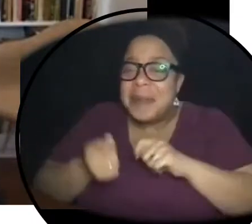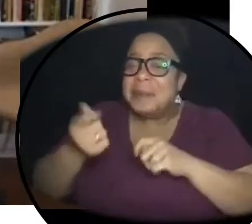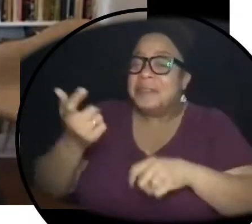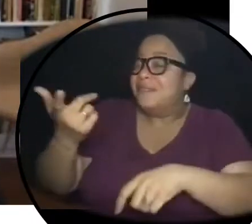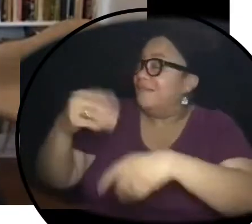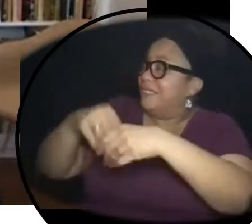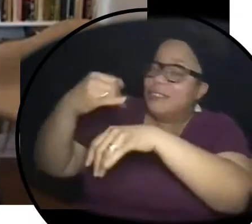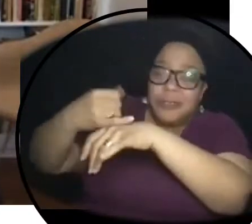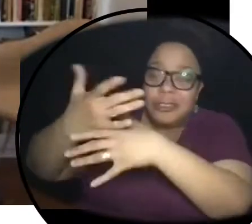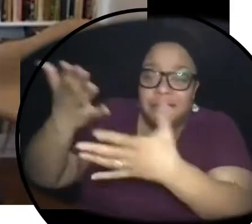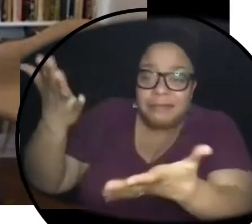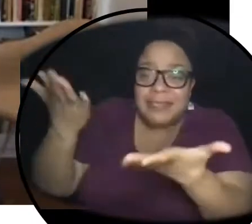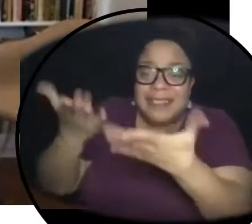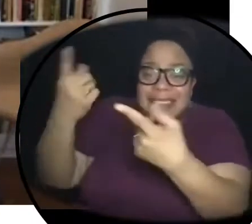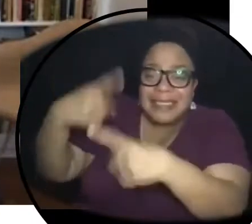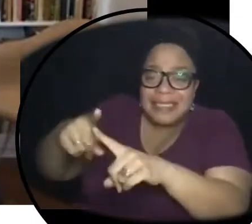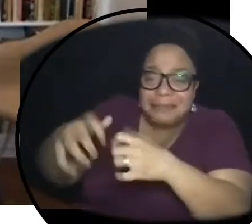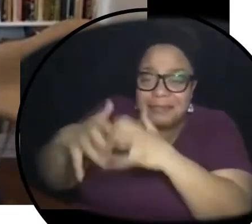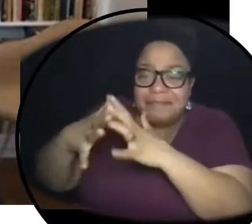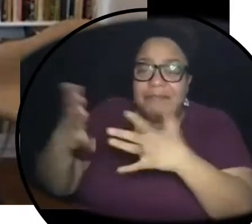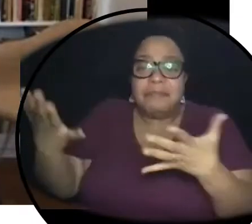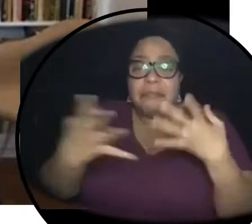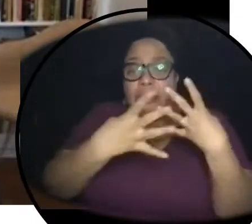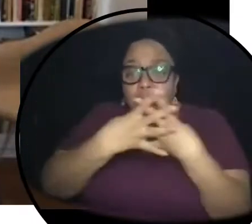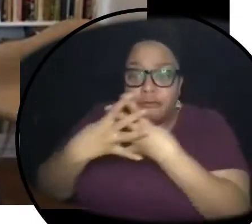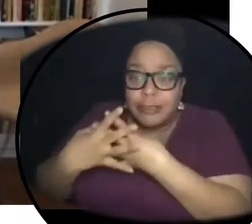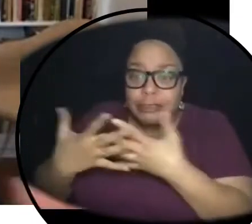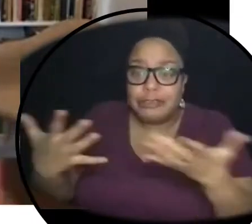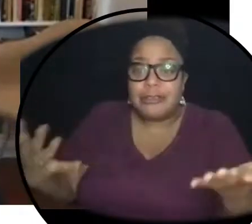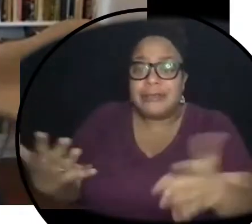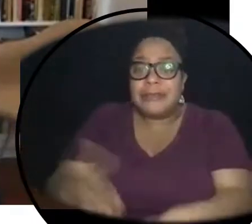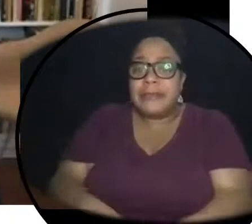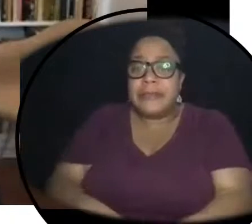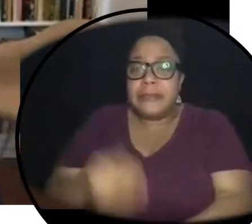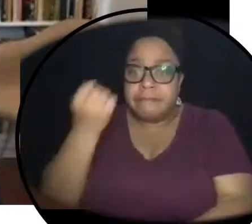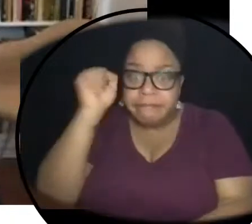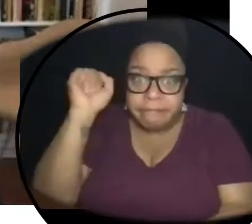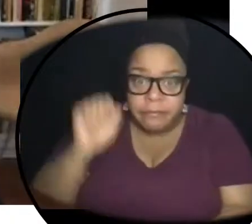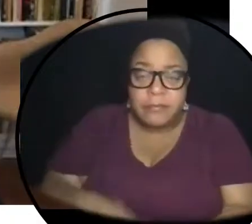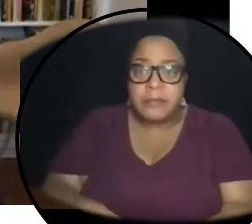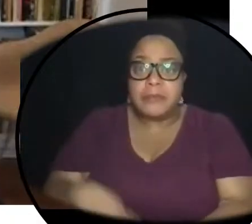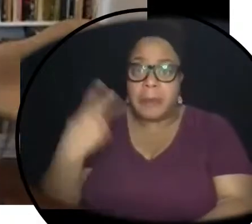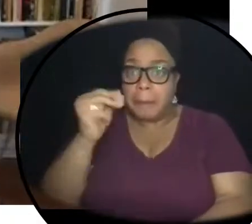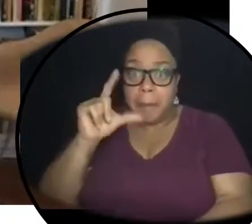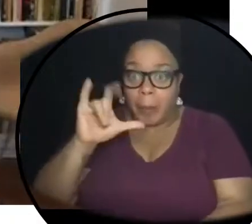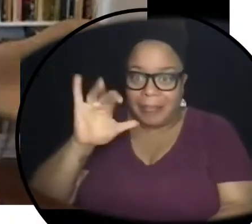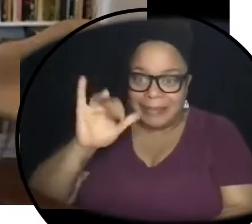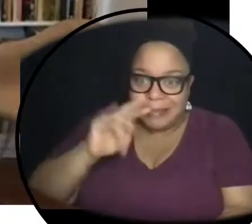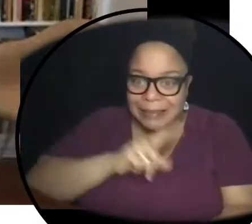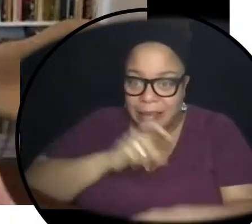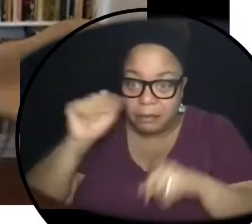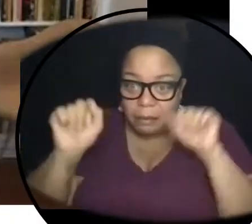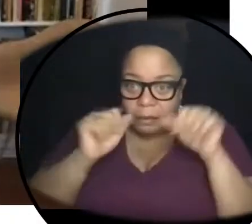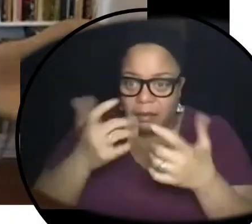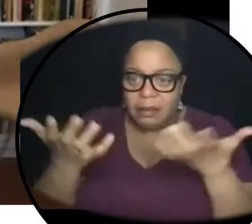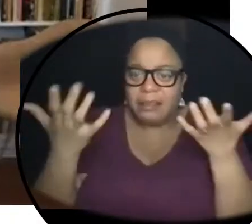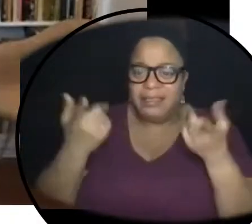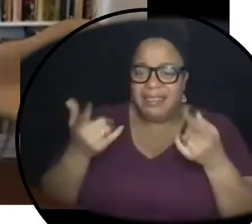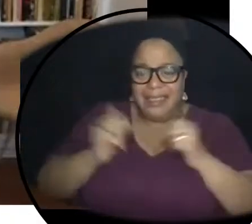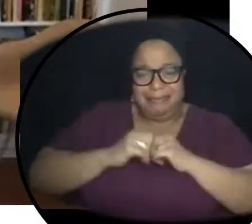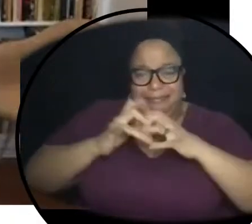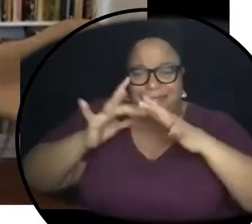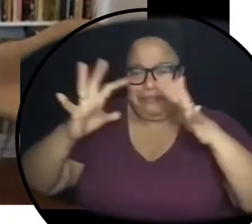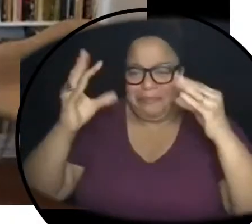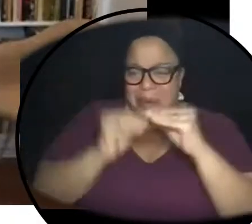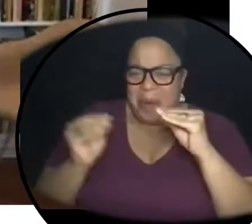how many times I've made this point. I sound like a broken record to myself, that the